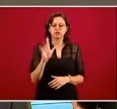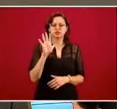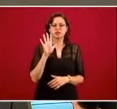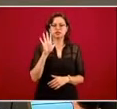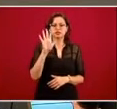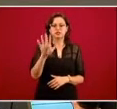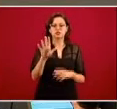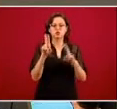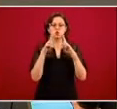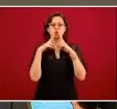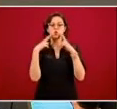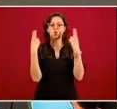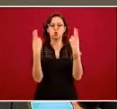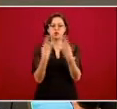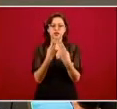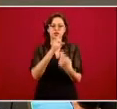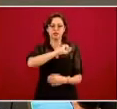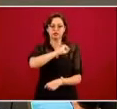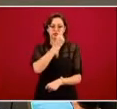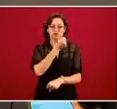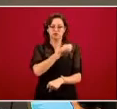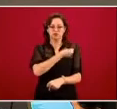The